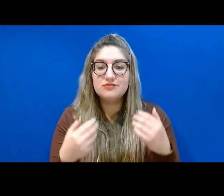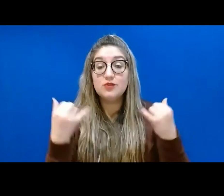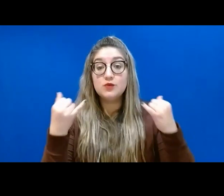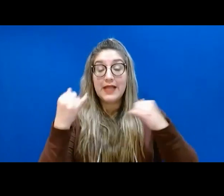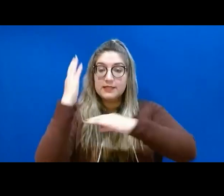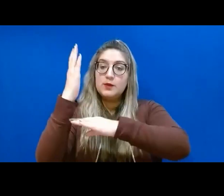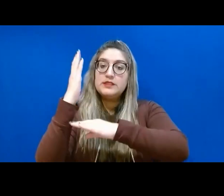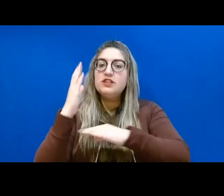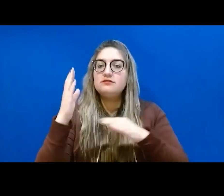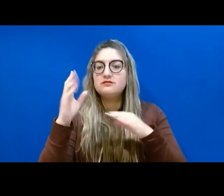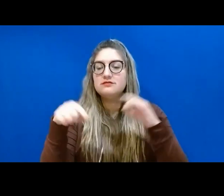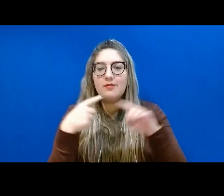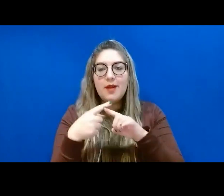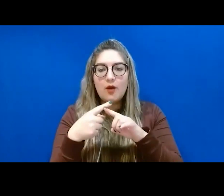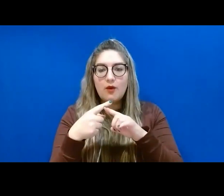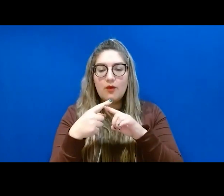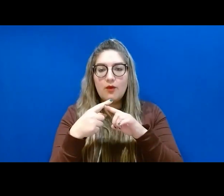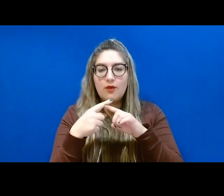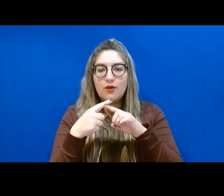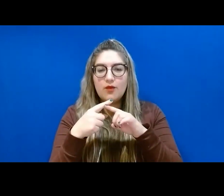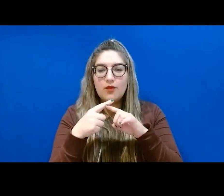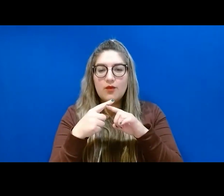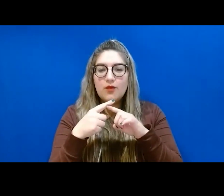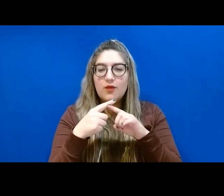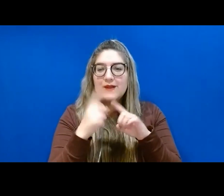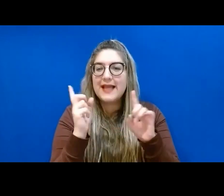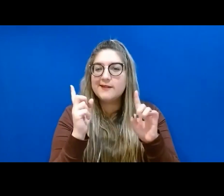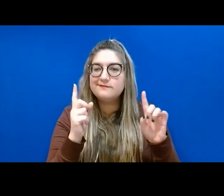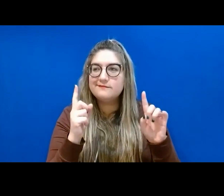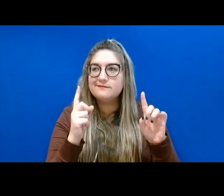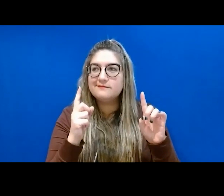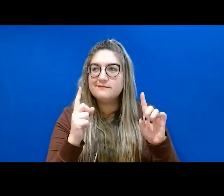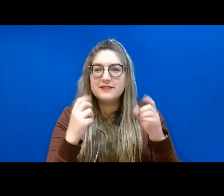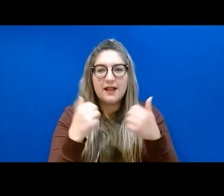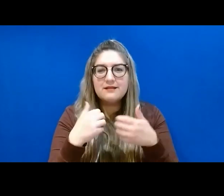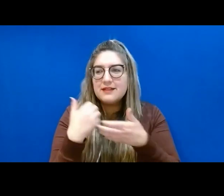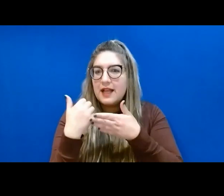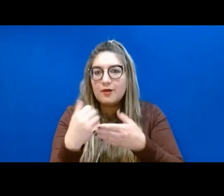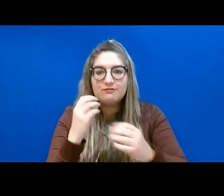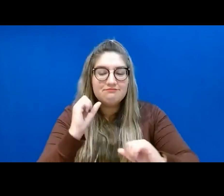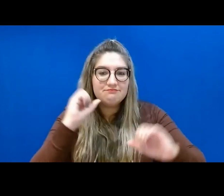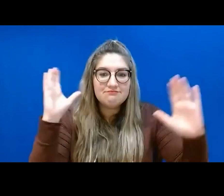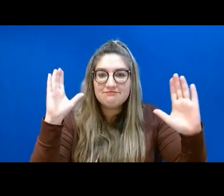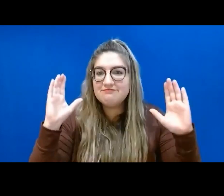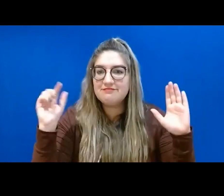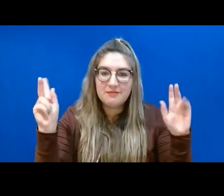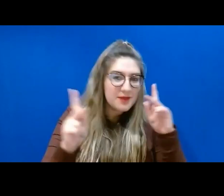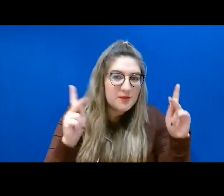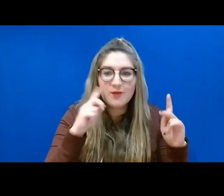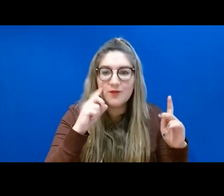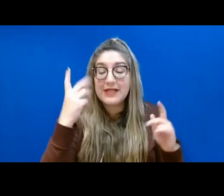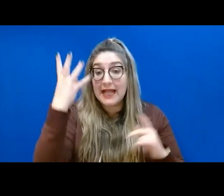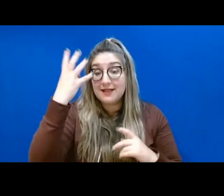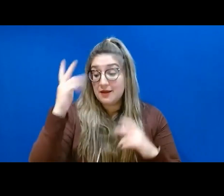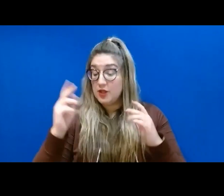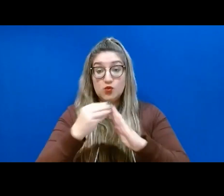is gonna be about how you can. It's gonna be more to bring awareness about undocumented students and how you can support in